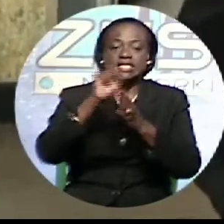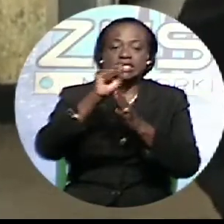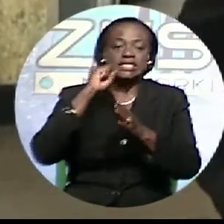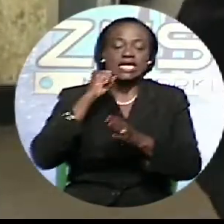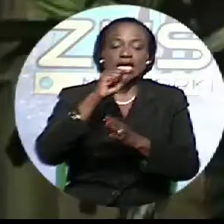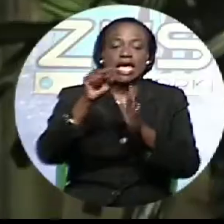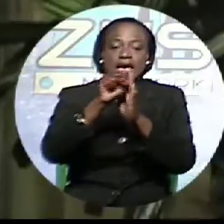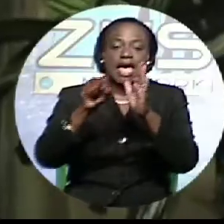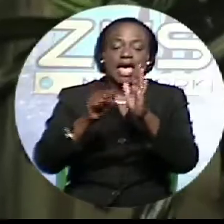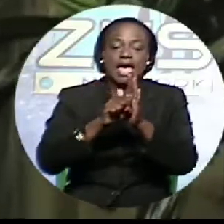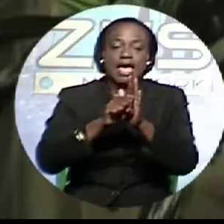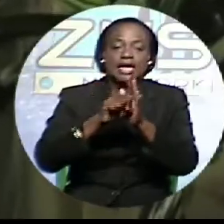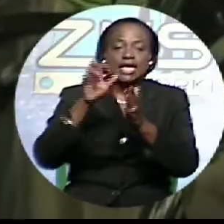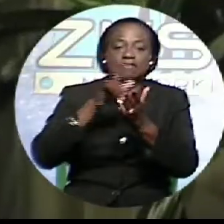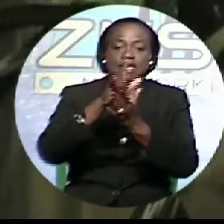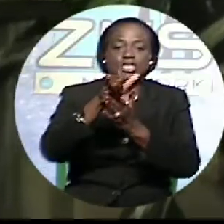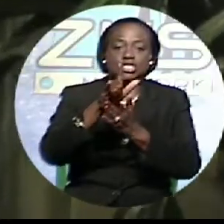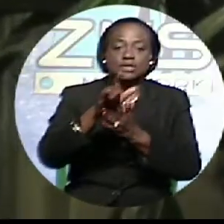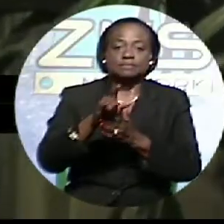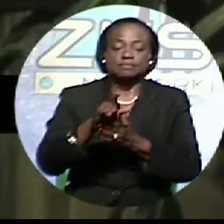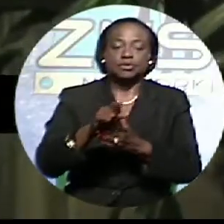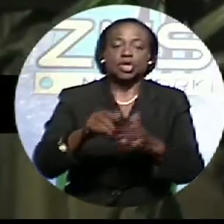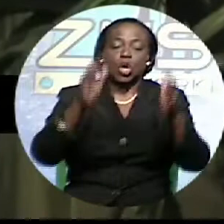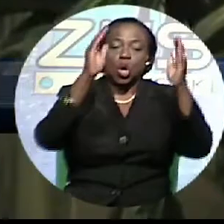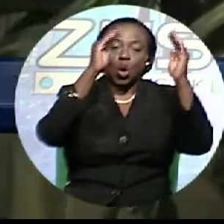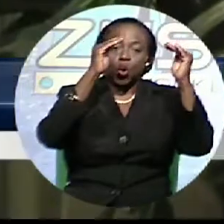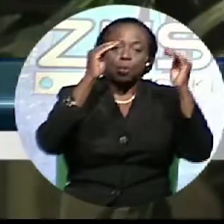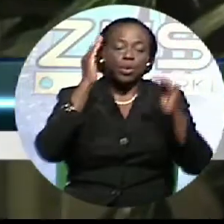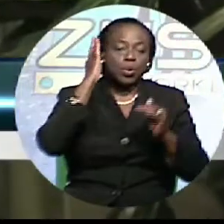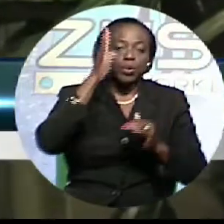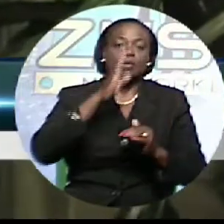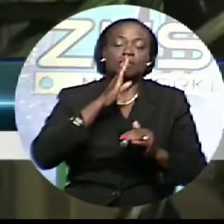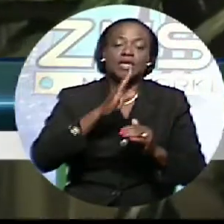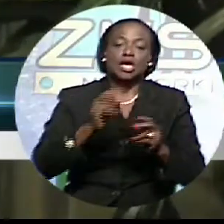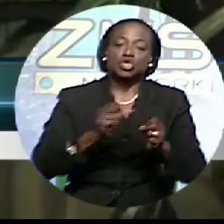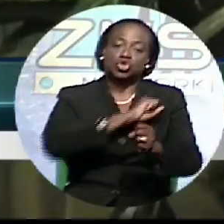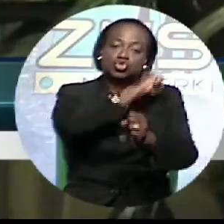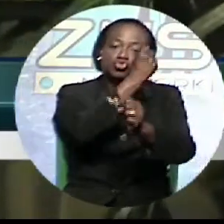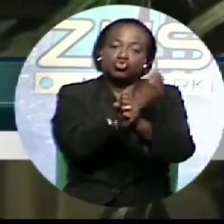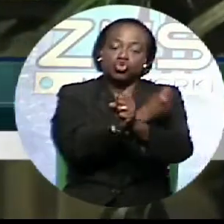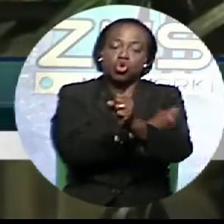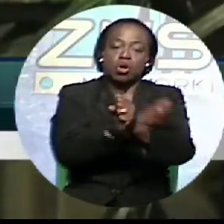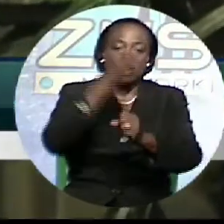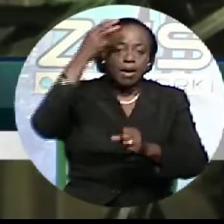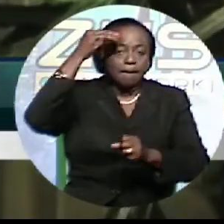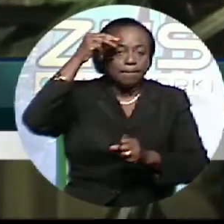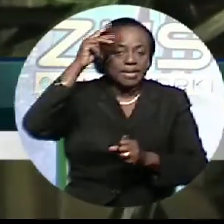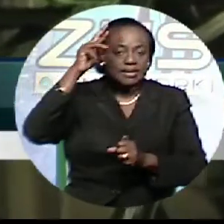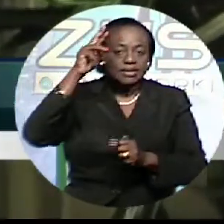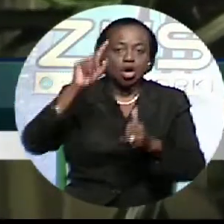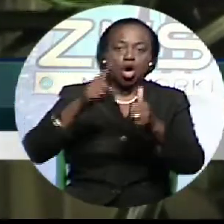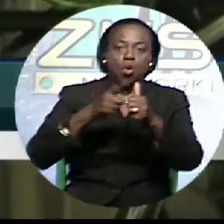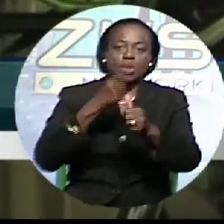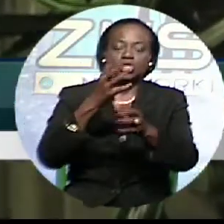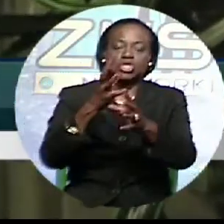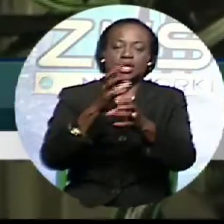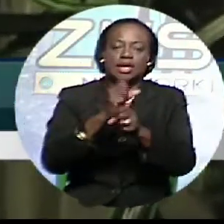decision. Hope will be a very strong minister, and I think once she gets